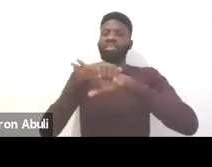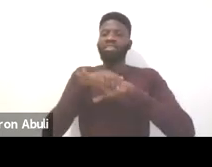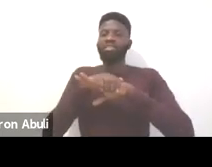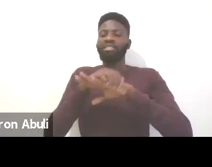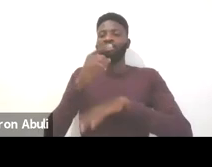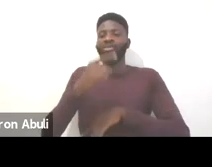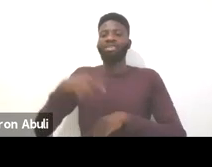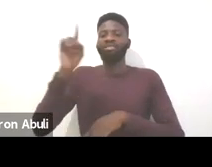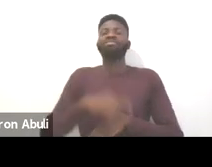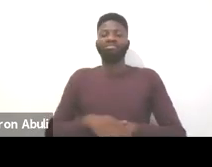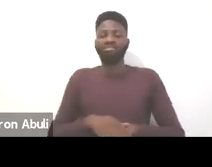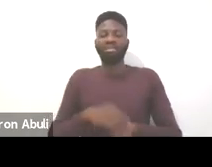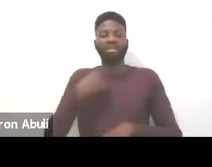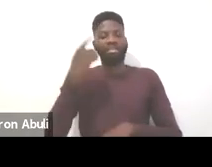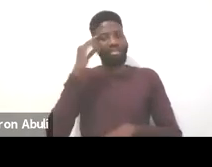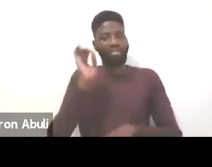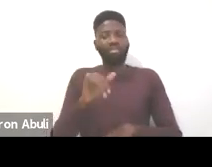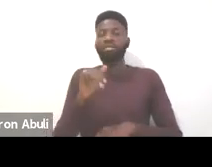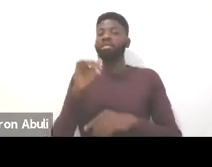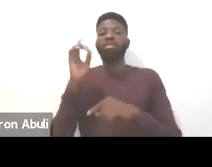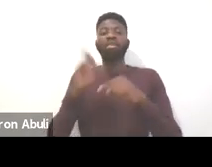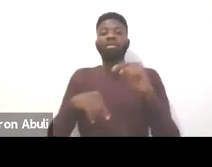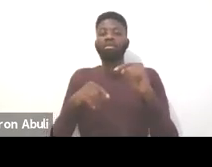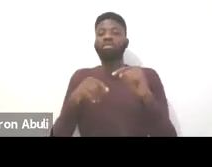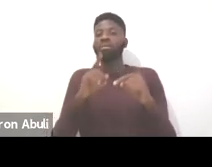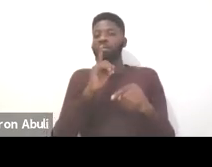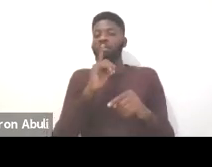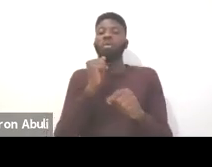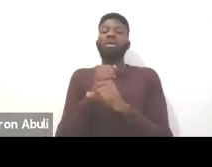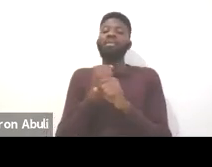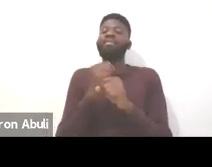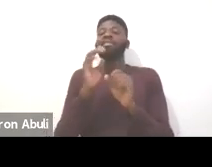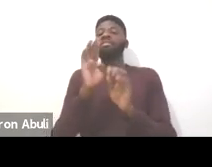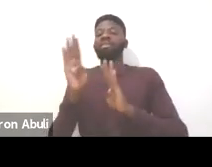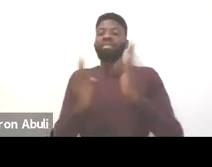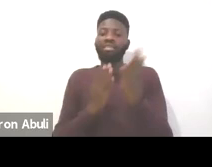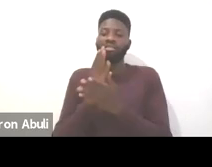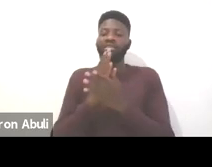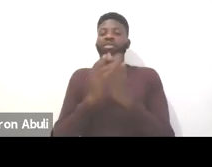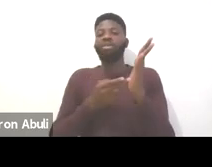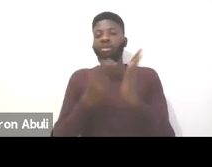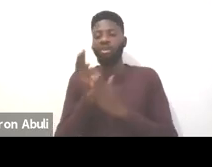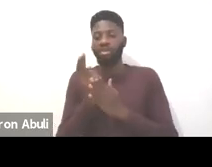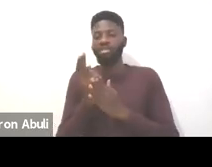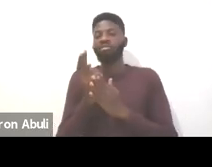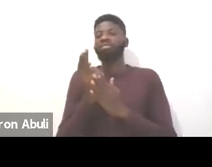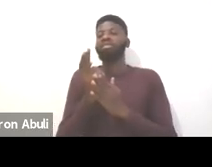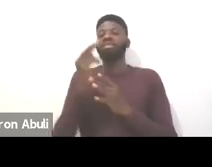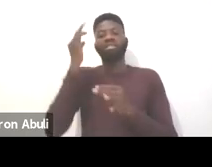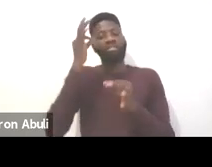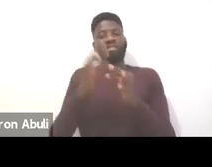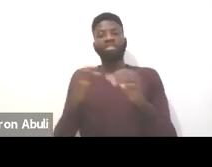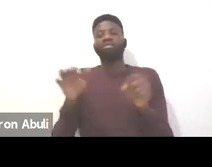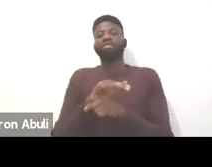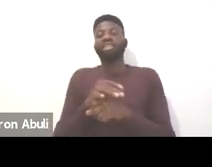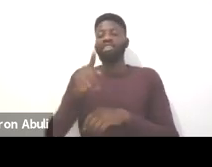so. Because you cannot work with integrity, honesty, and faithfulness, bringing the best out of any effort, thereby obtaining a